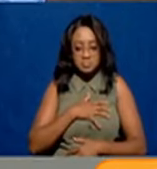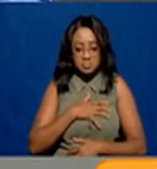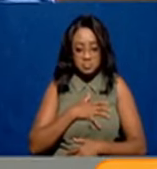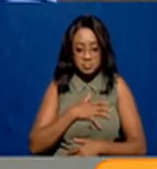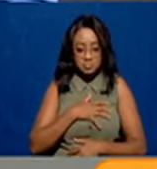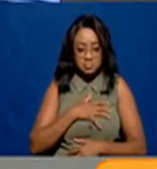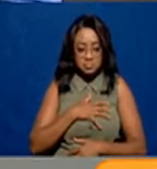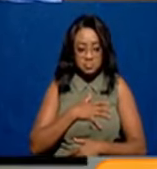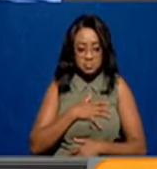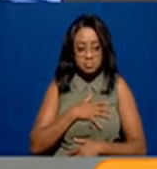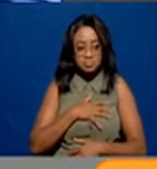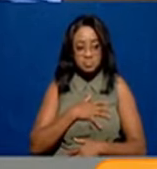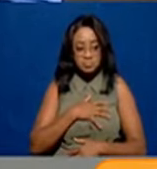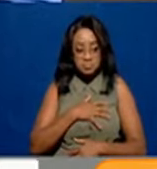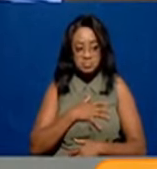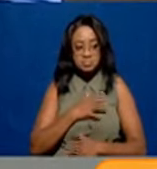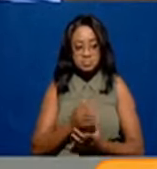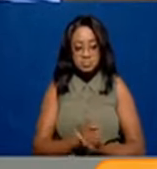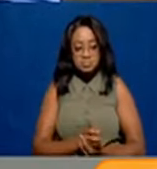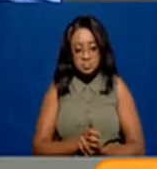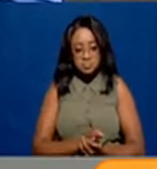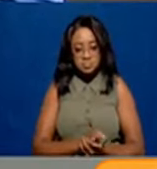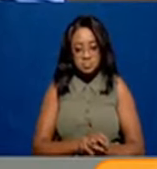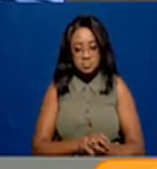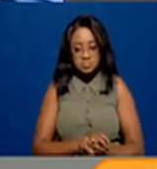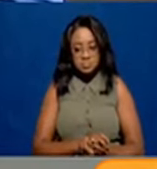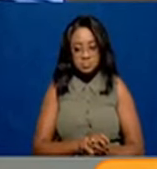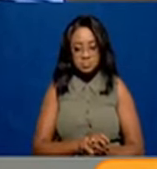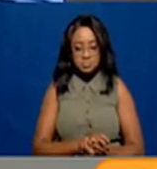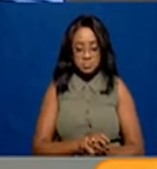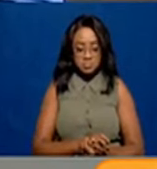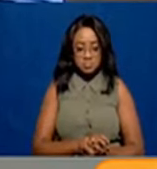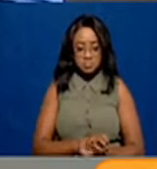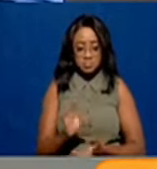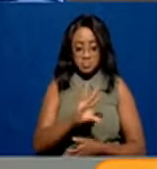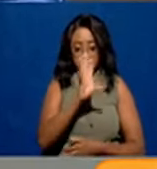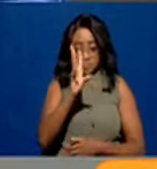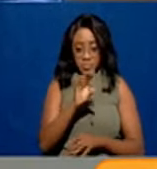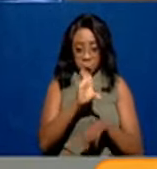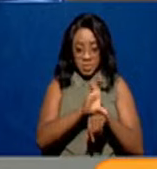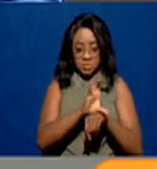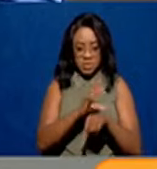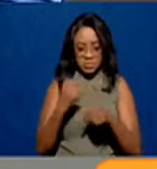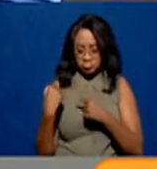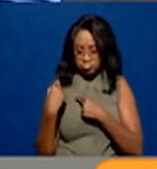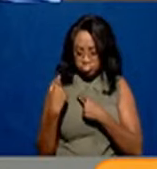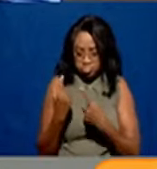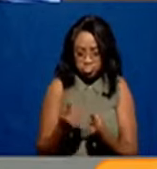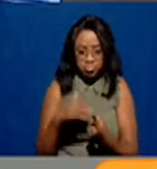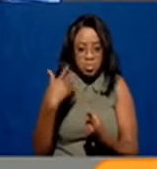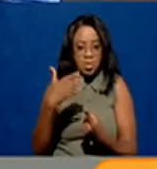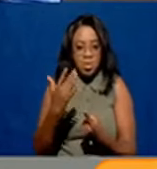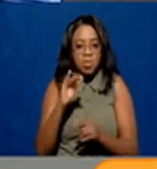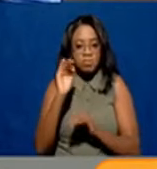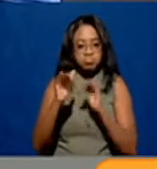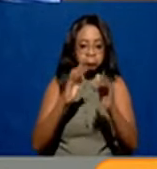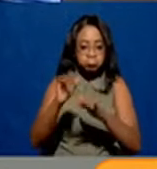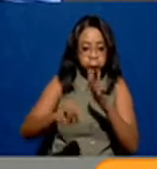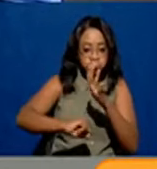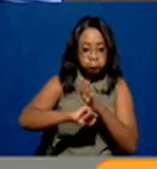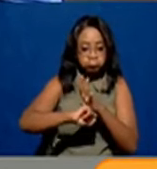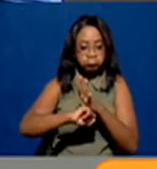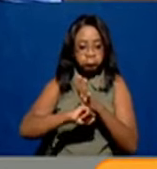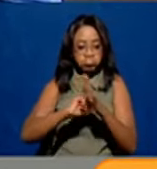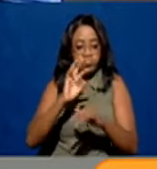In an evolving landscape of Christianity, the African church has long sought guidance and support from